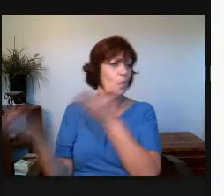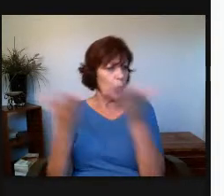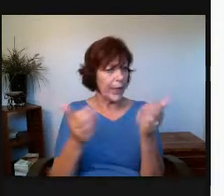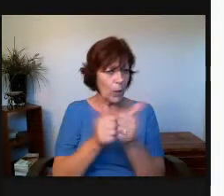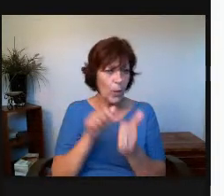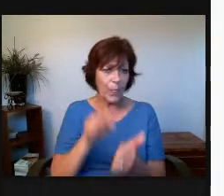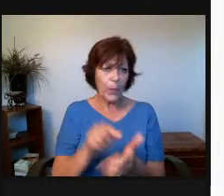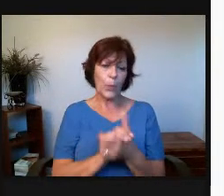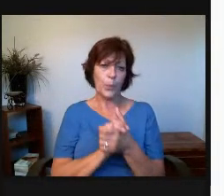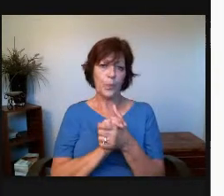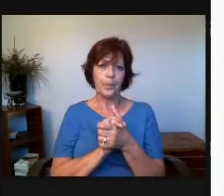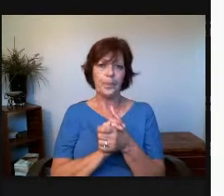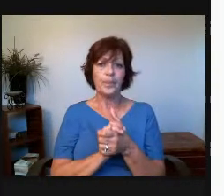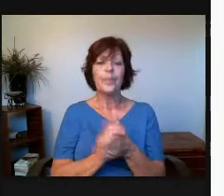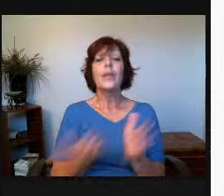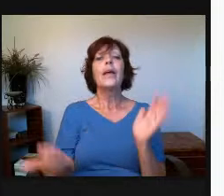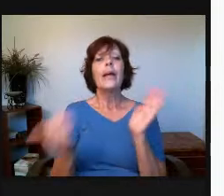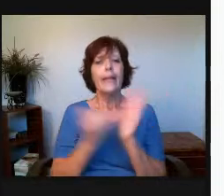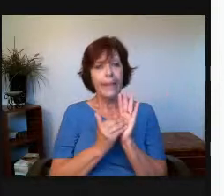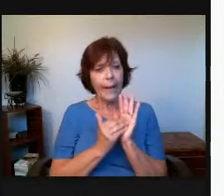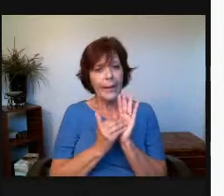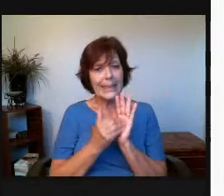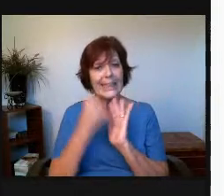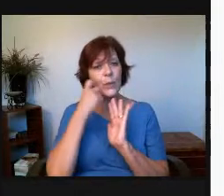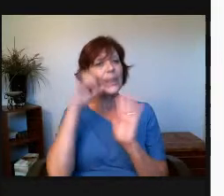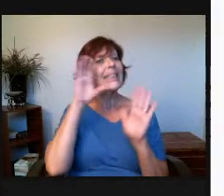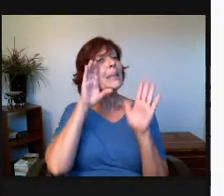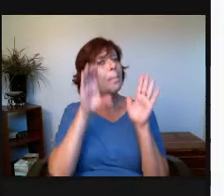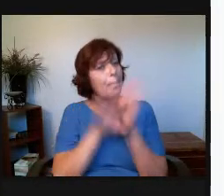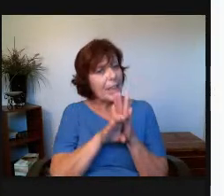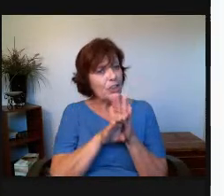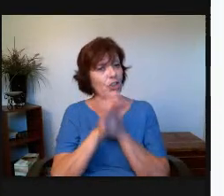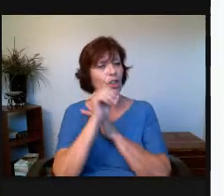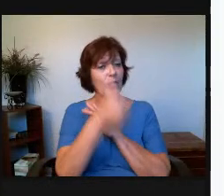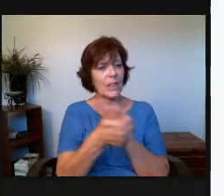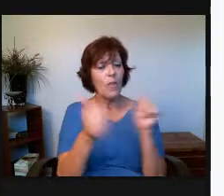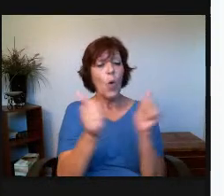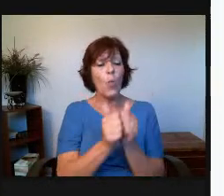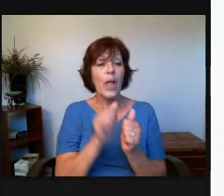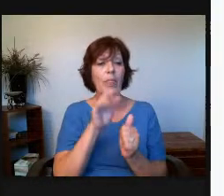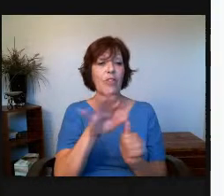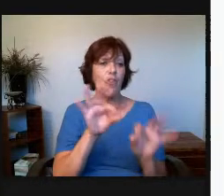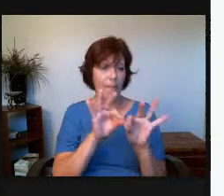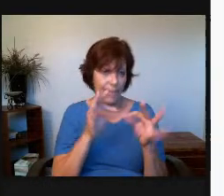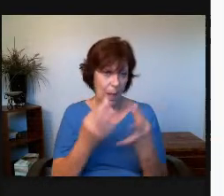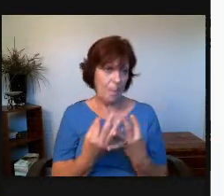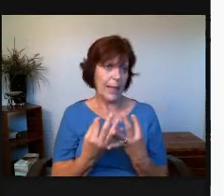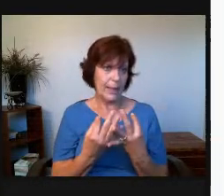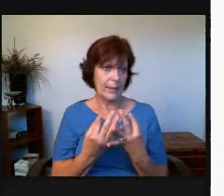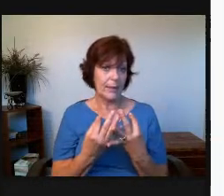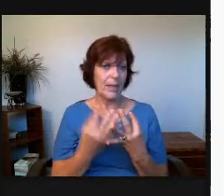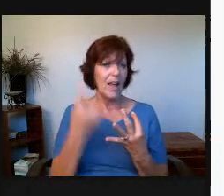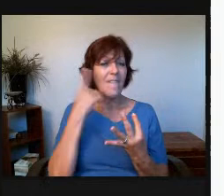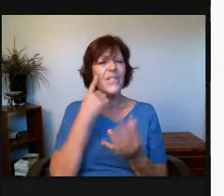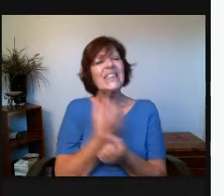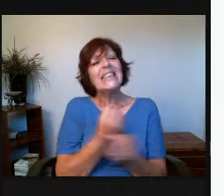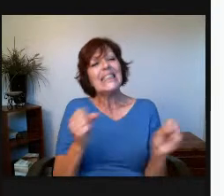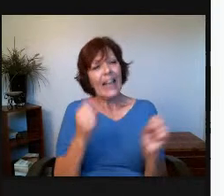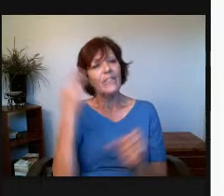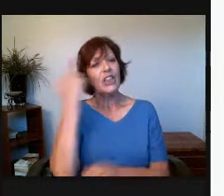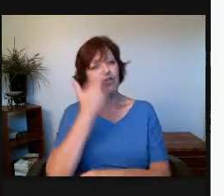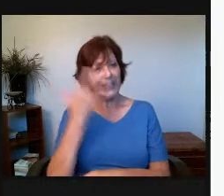you. And once again, here it is again, a recent picture of yourself with your family. And that's for safety